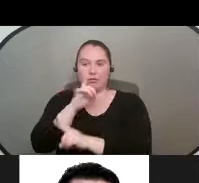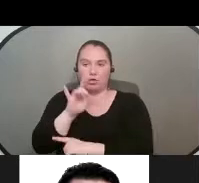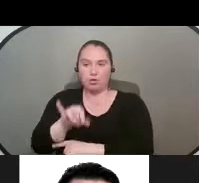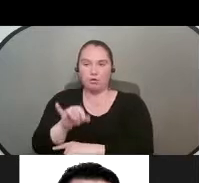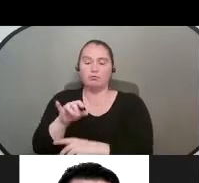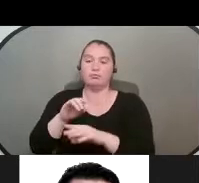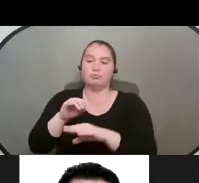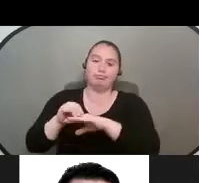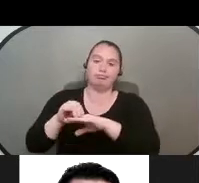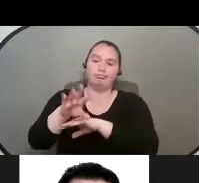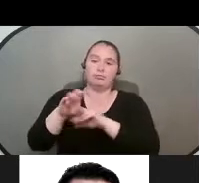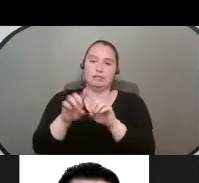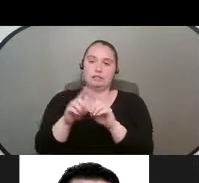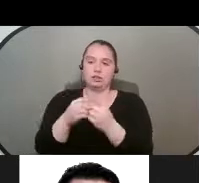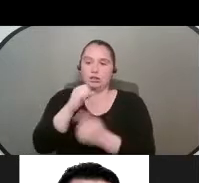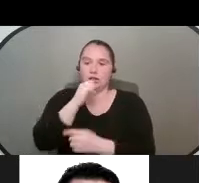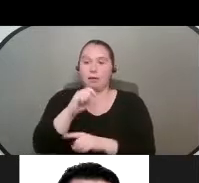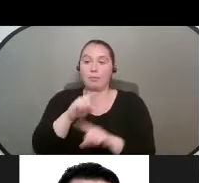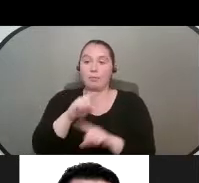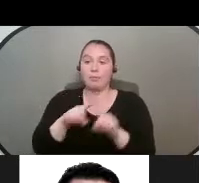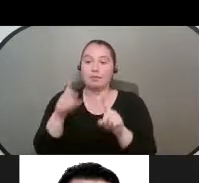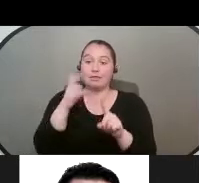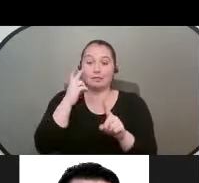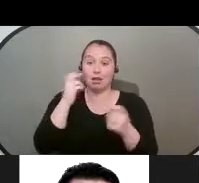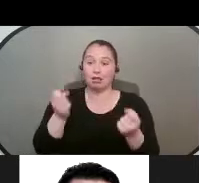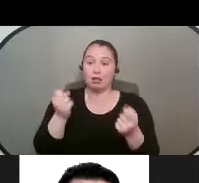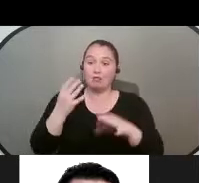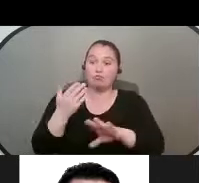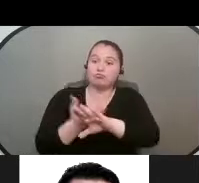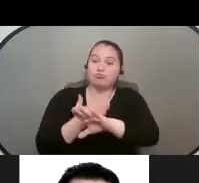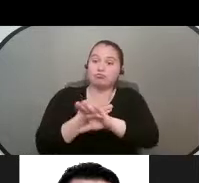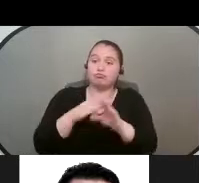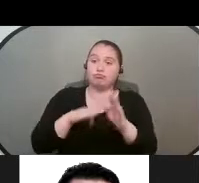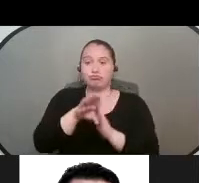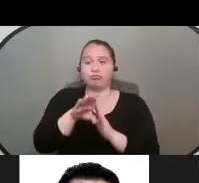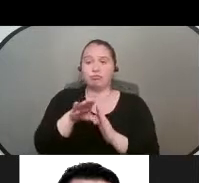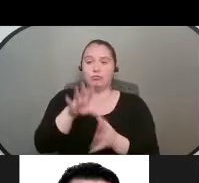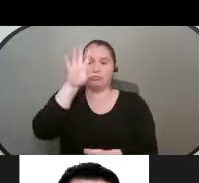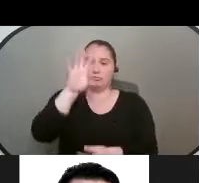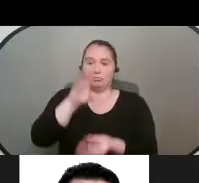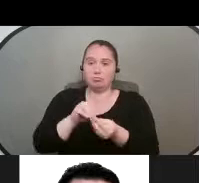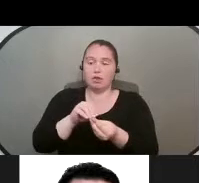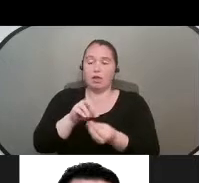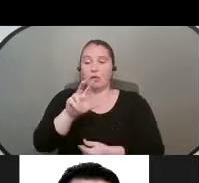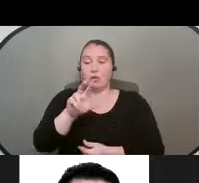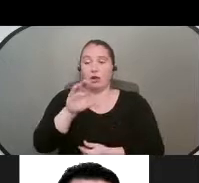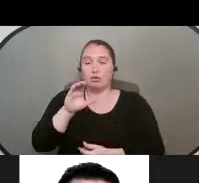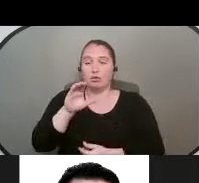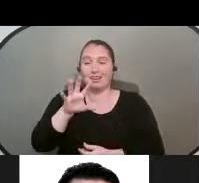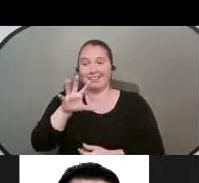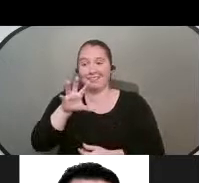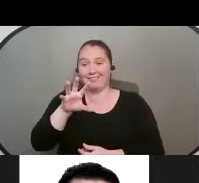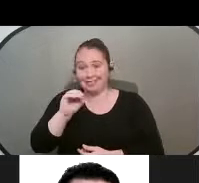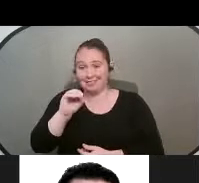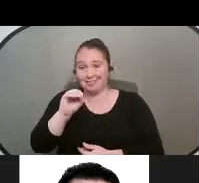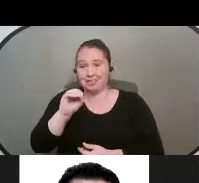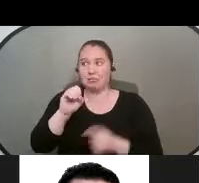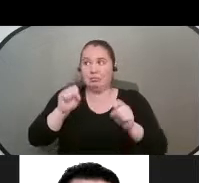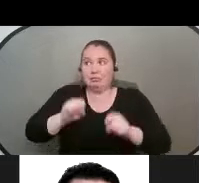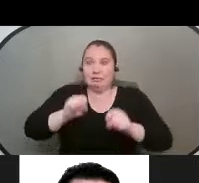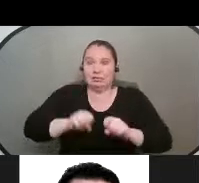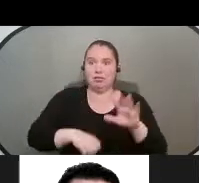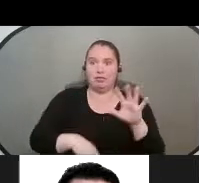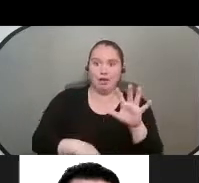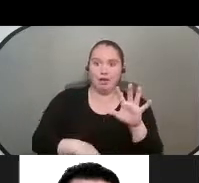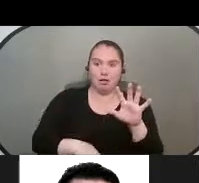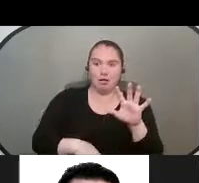development out here in South Waco, which does represent about 350 to potentially 500 single